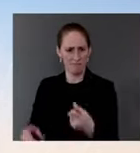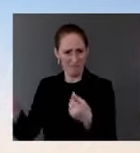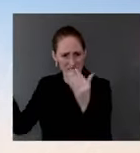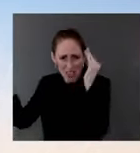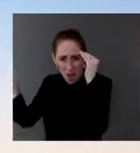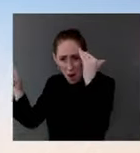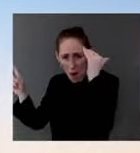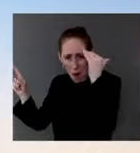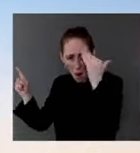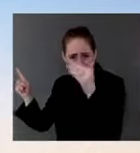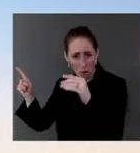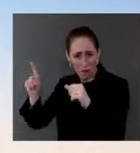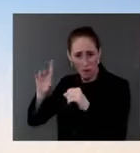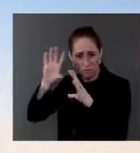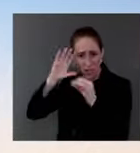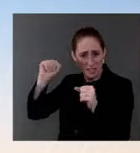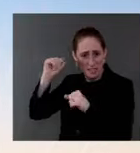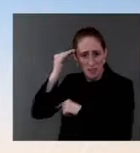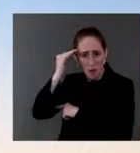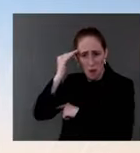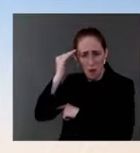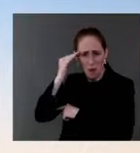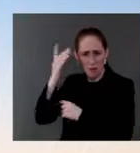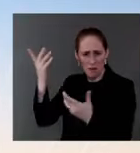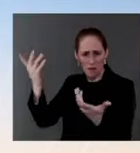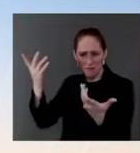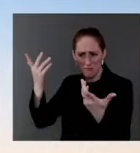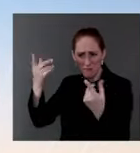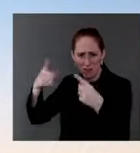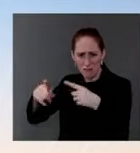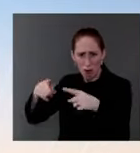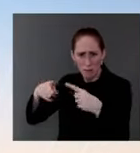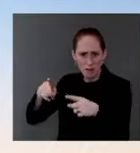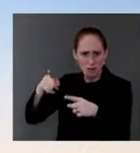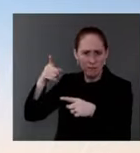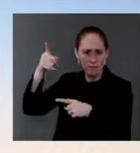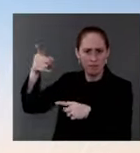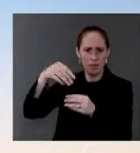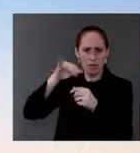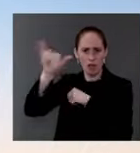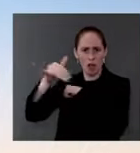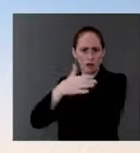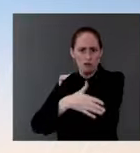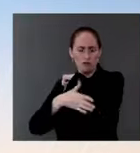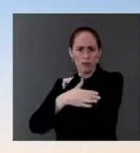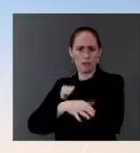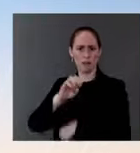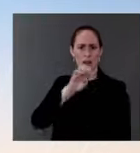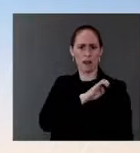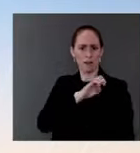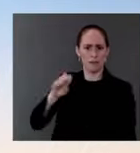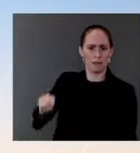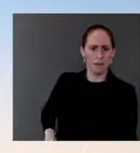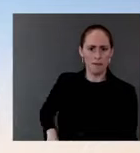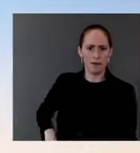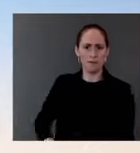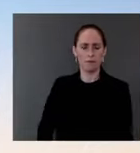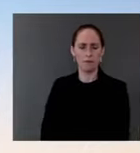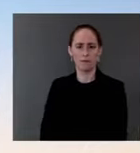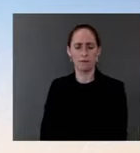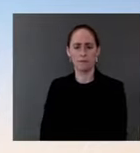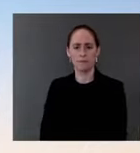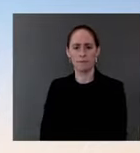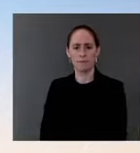Maynes and President Bukele, and also posting WhatsApp screenshots of a U.S. diplomat? What does this say about the